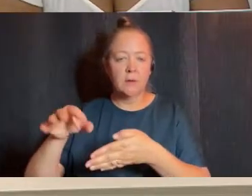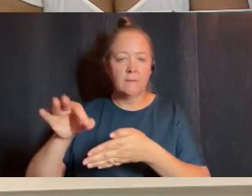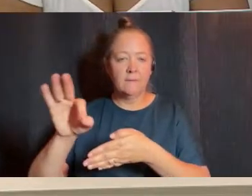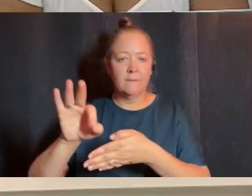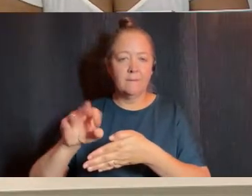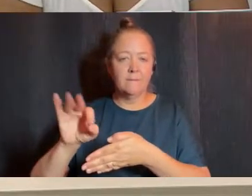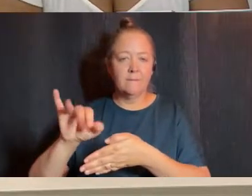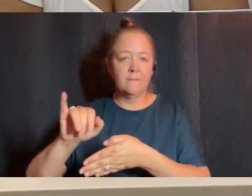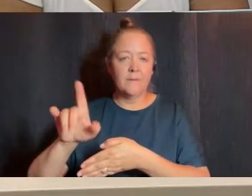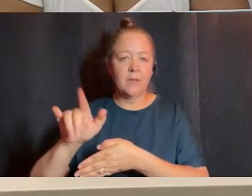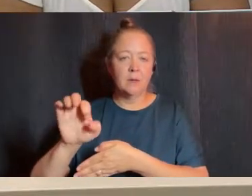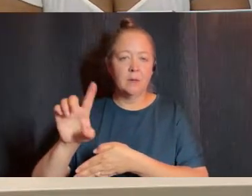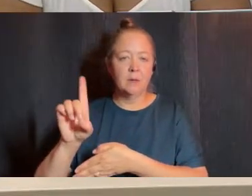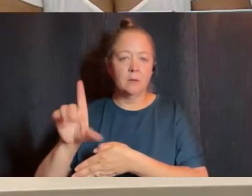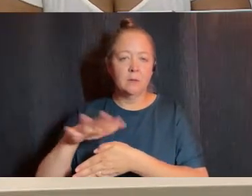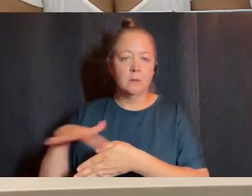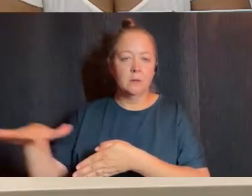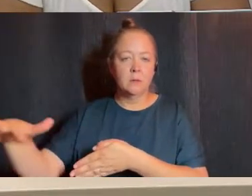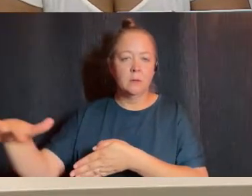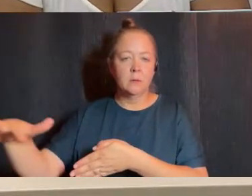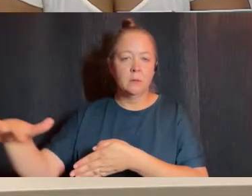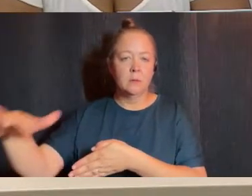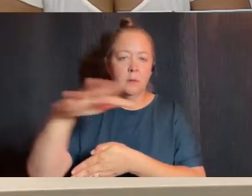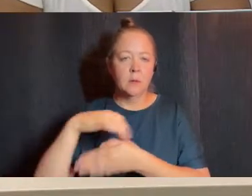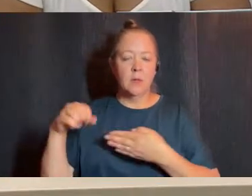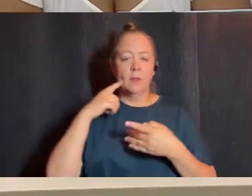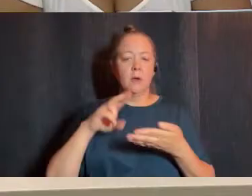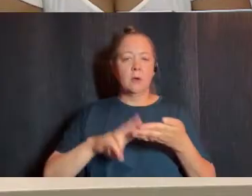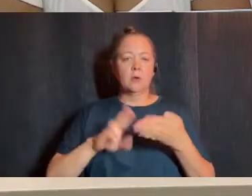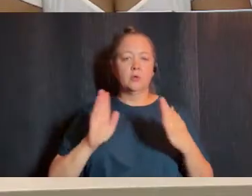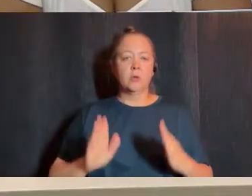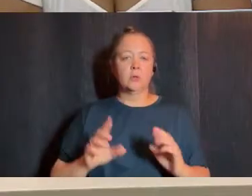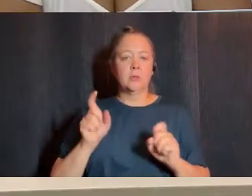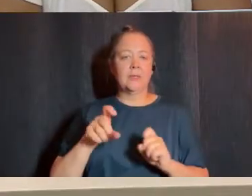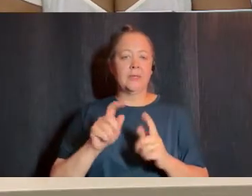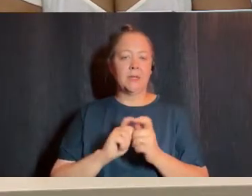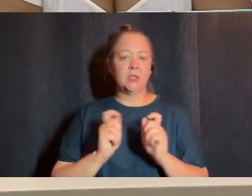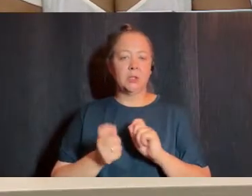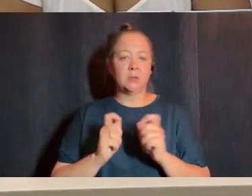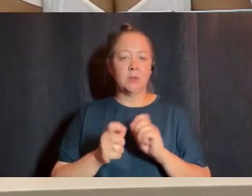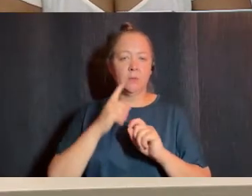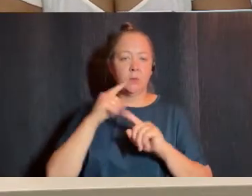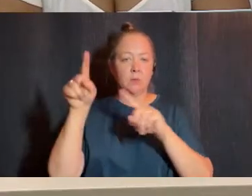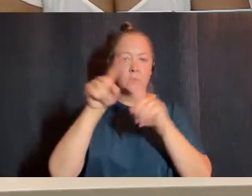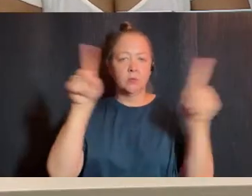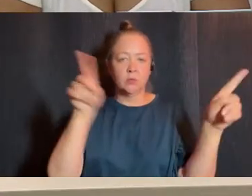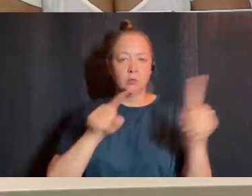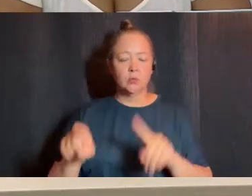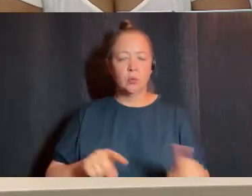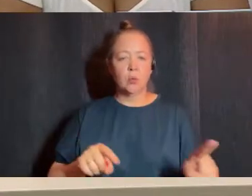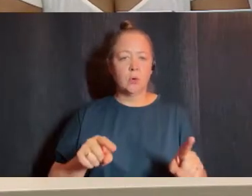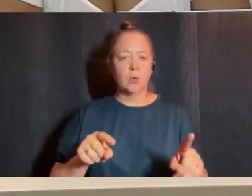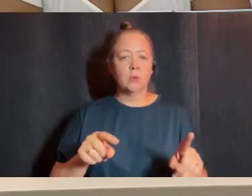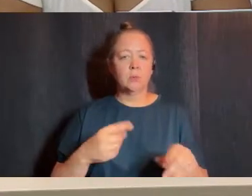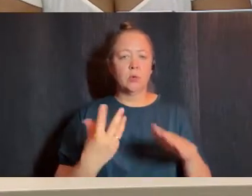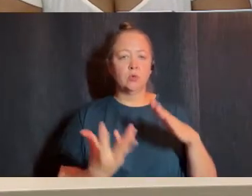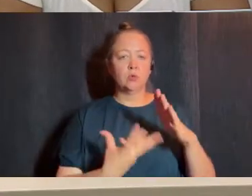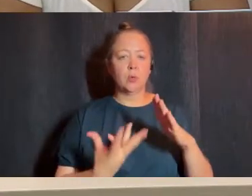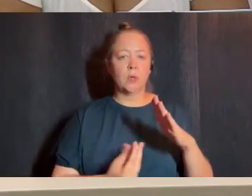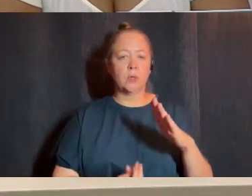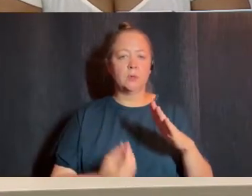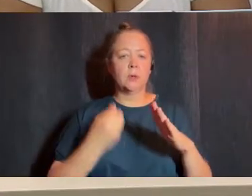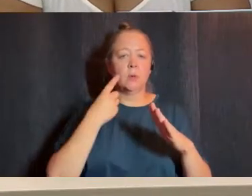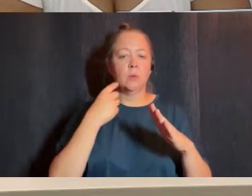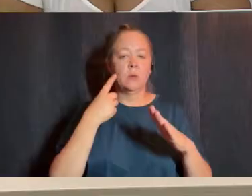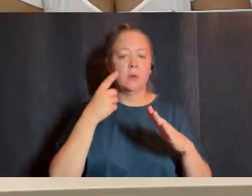contractor completed an adjustment of the storm drain structures, which was to lower them so the concrete tops are below the